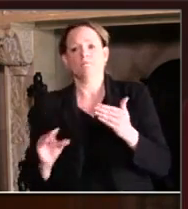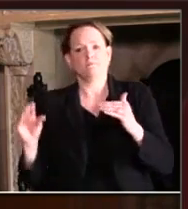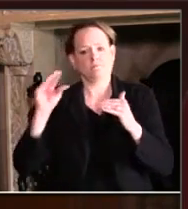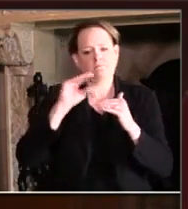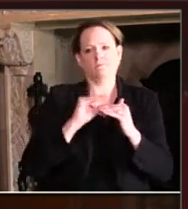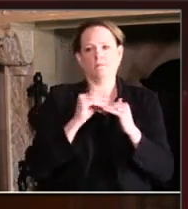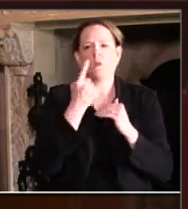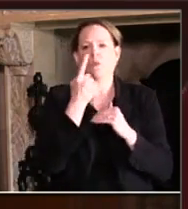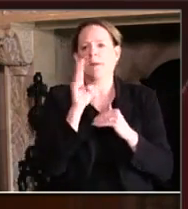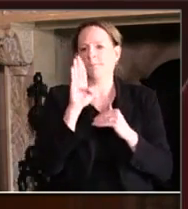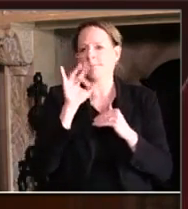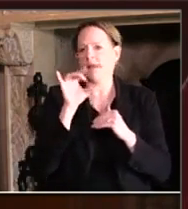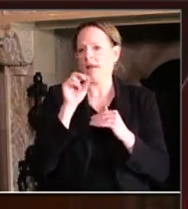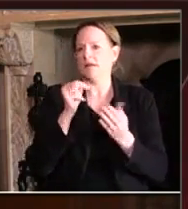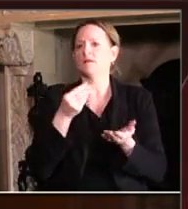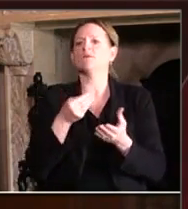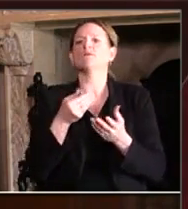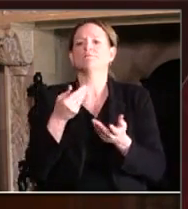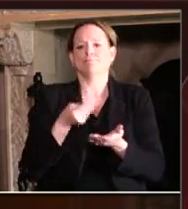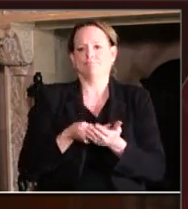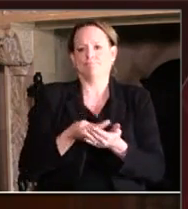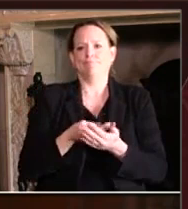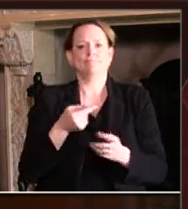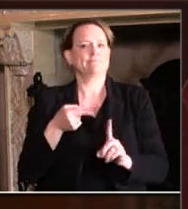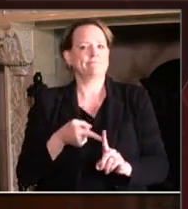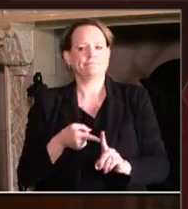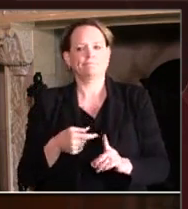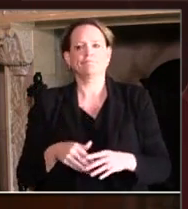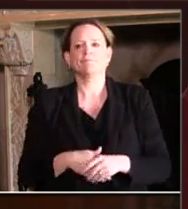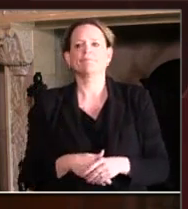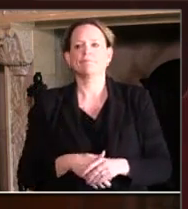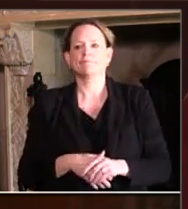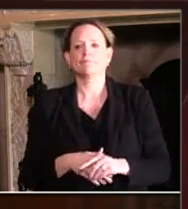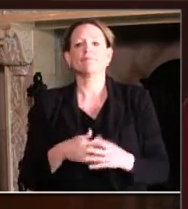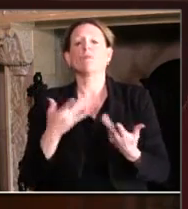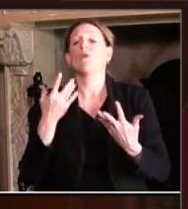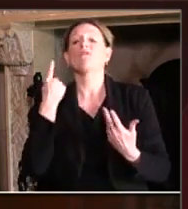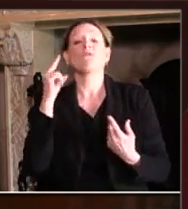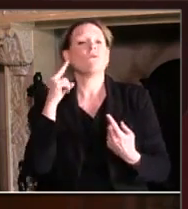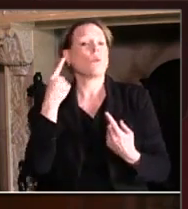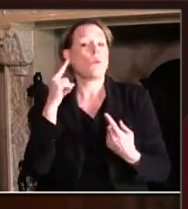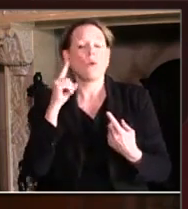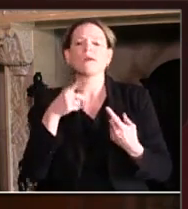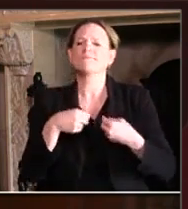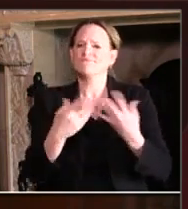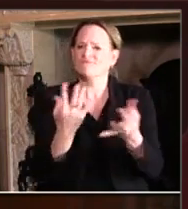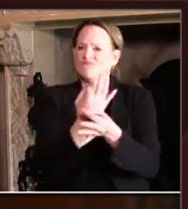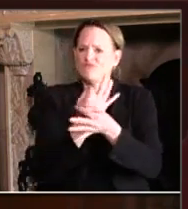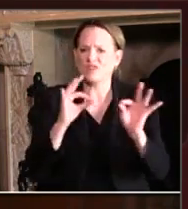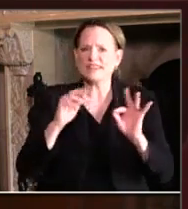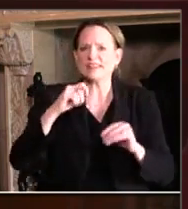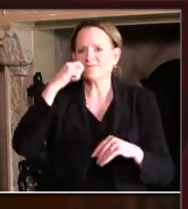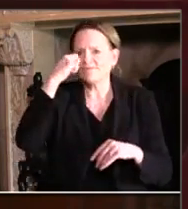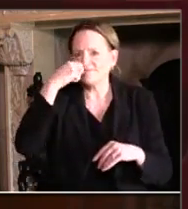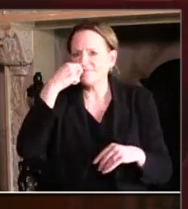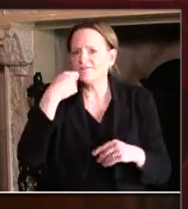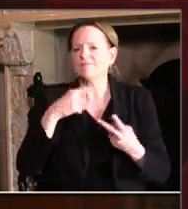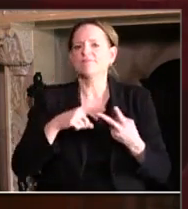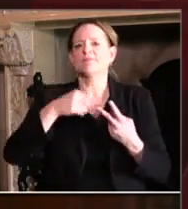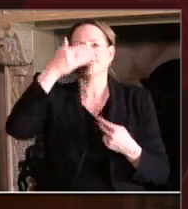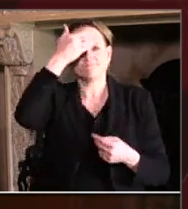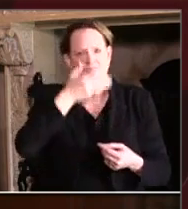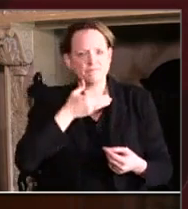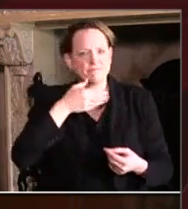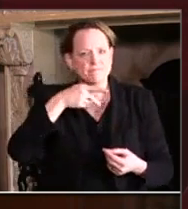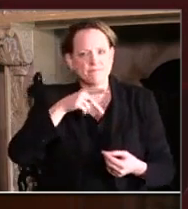including the distribution of free testing supplies, PPE, contact tracing, community testing sites, and other